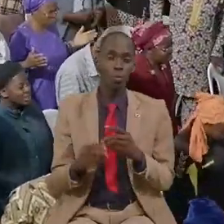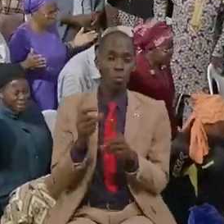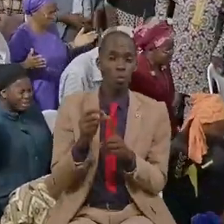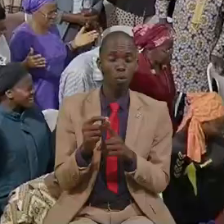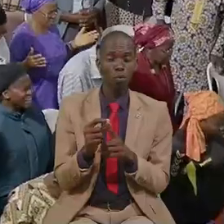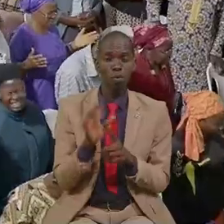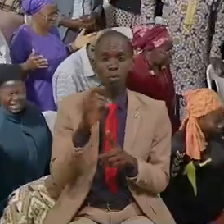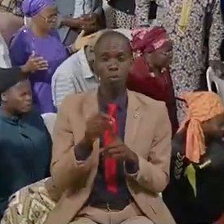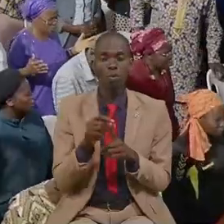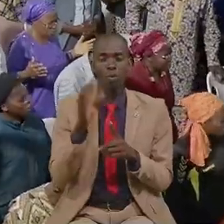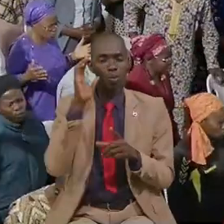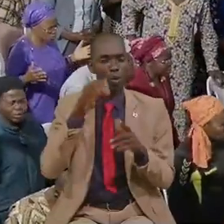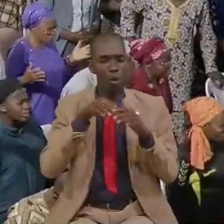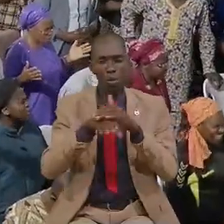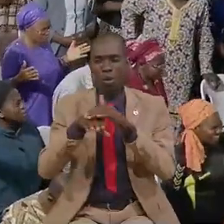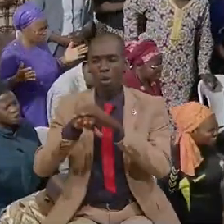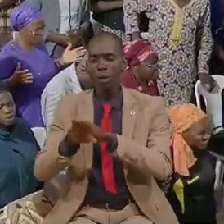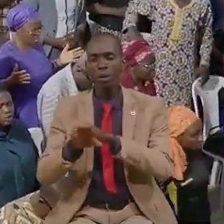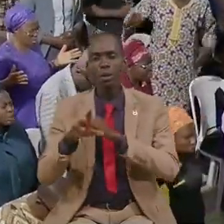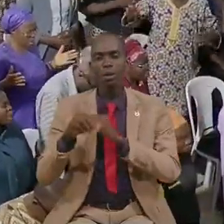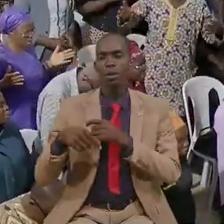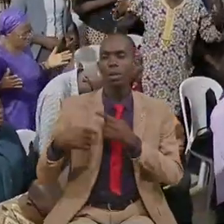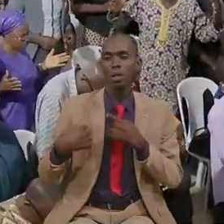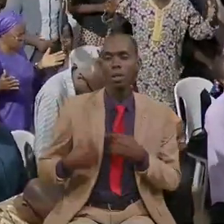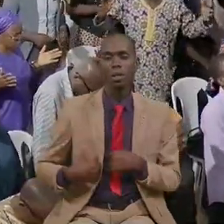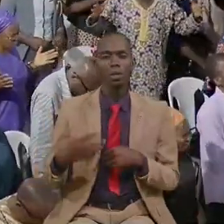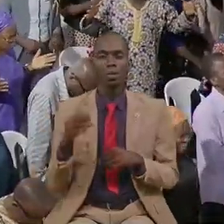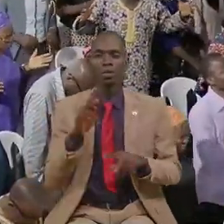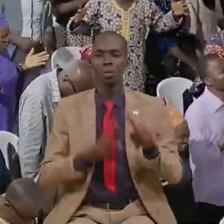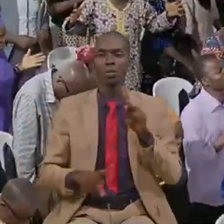penetrate the hearts of the people.